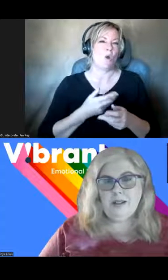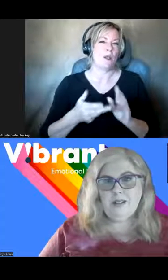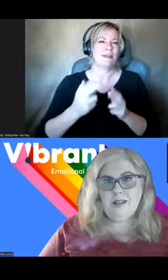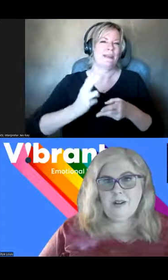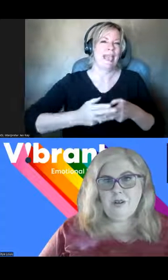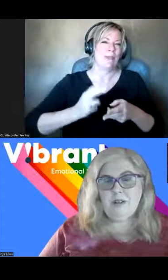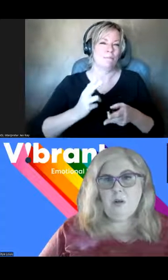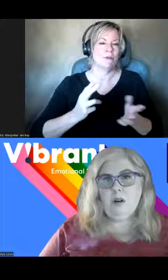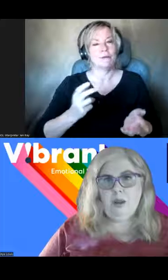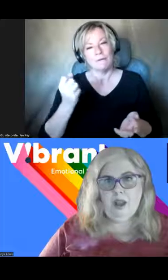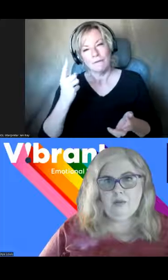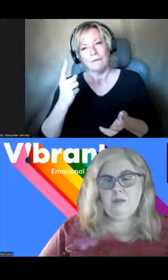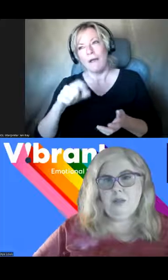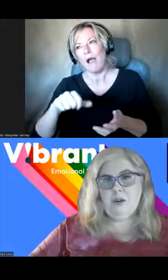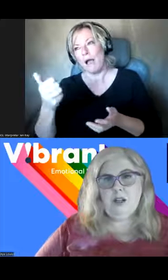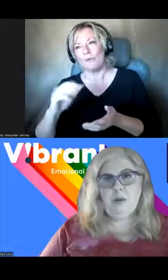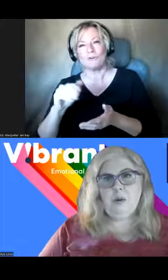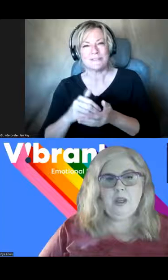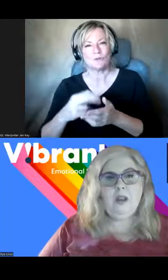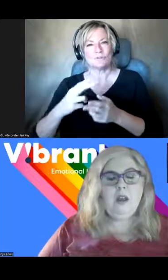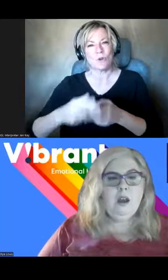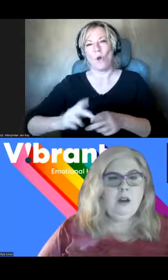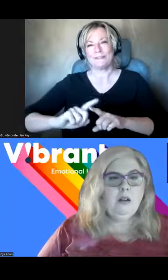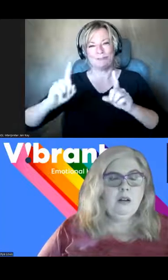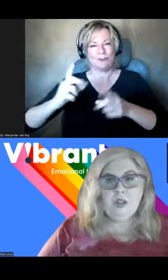We recognize that centers throughout the network may have some different names, but we are